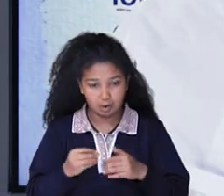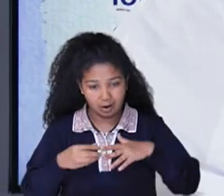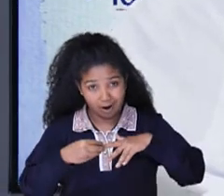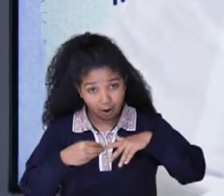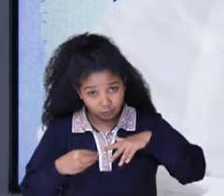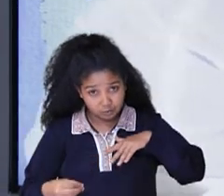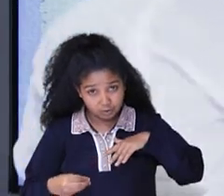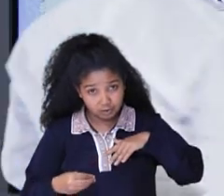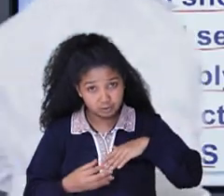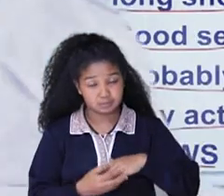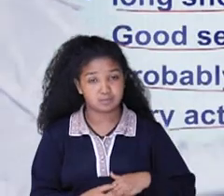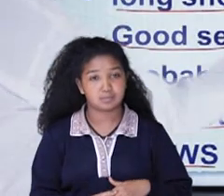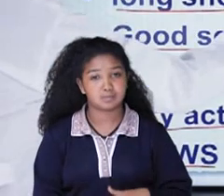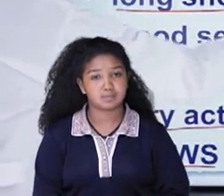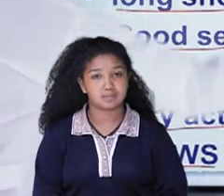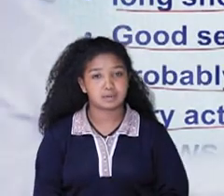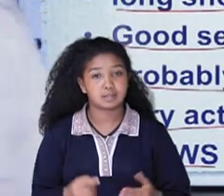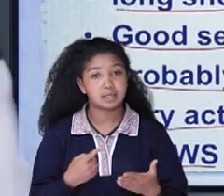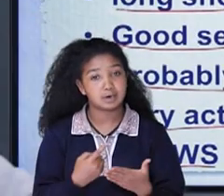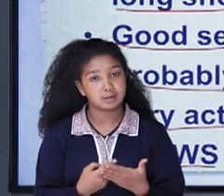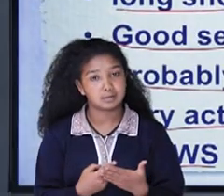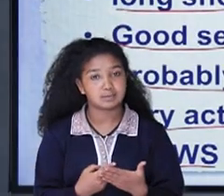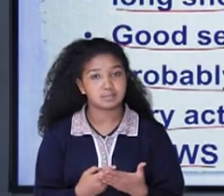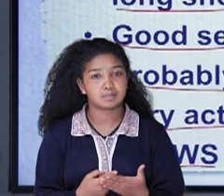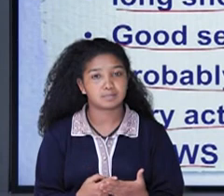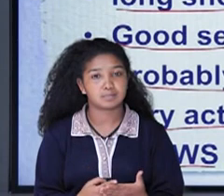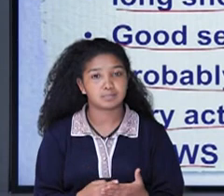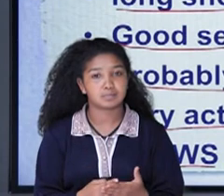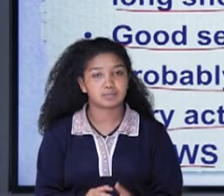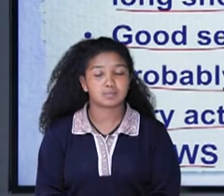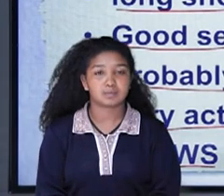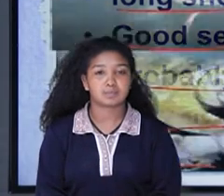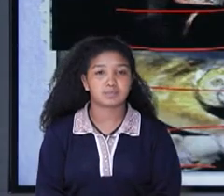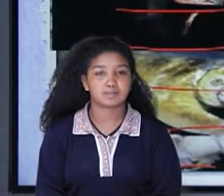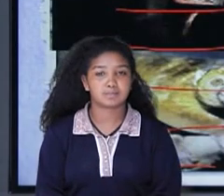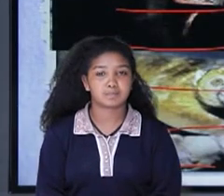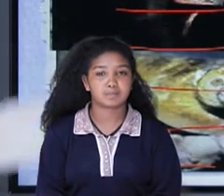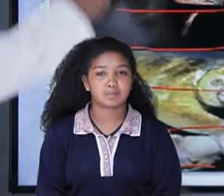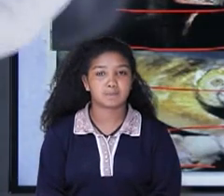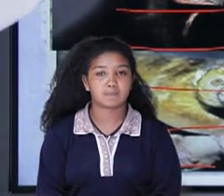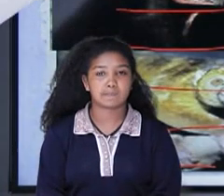claws, they resemble shrew, and so on.